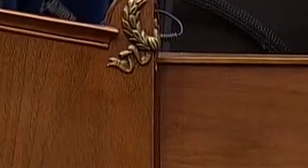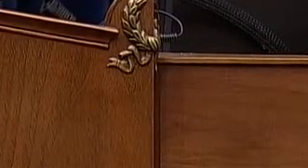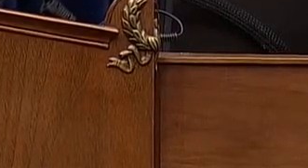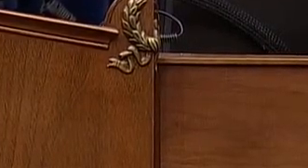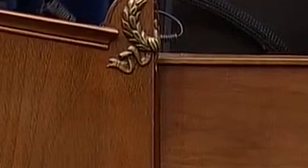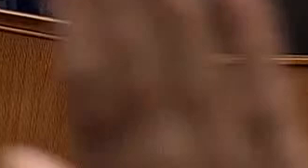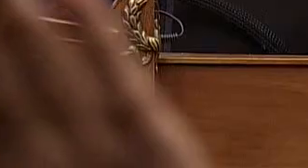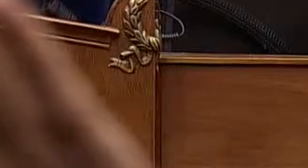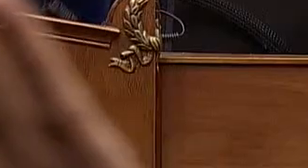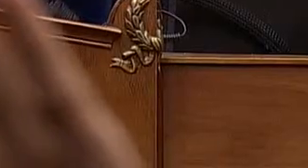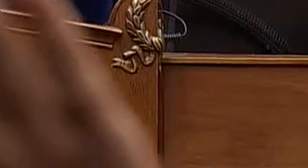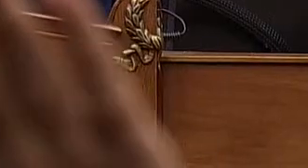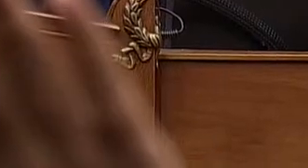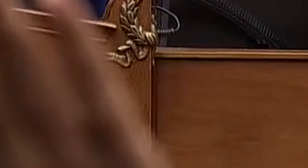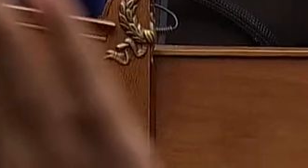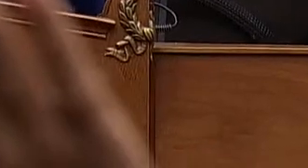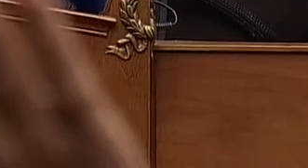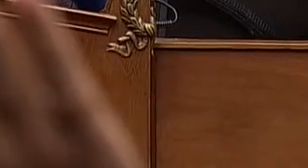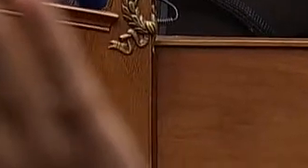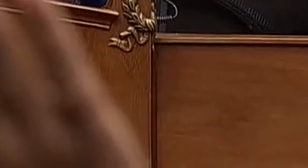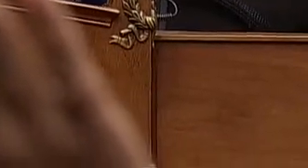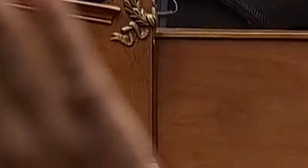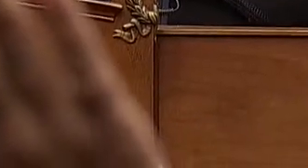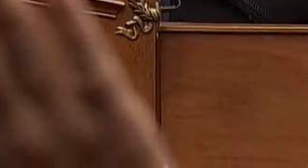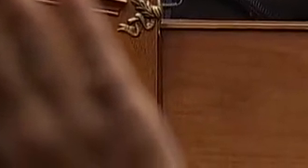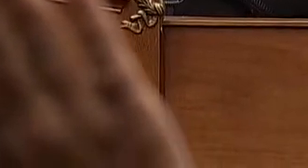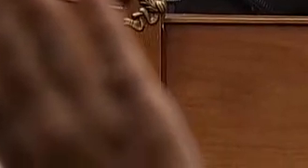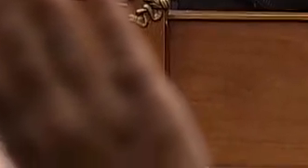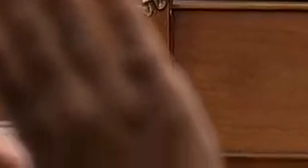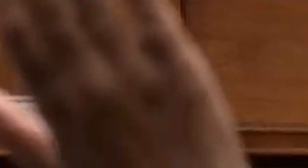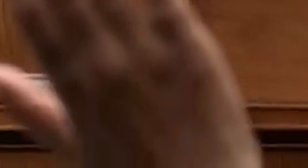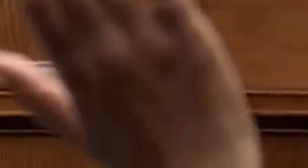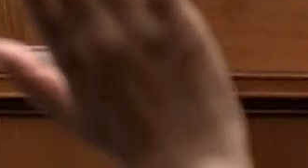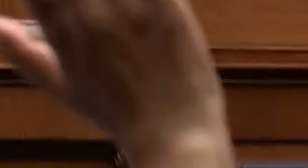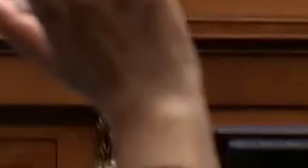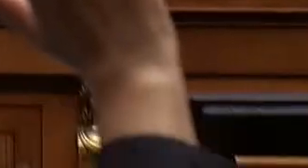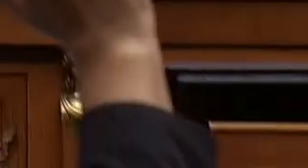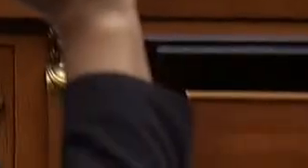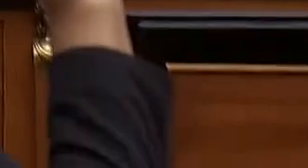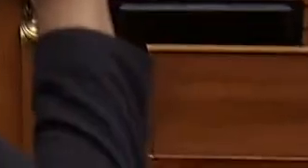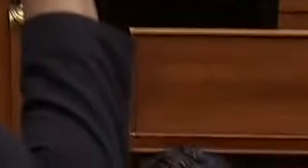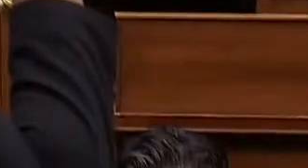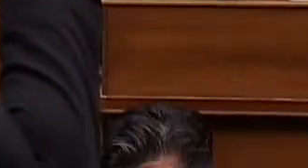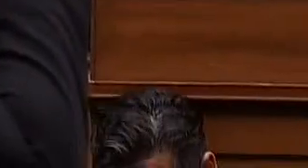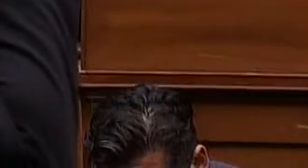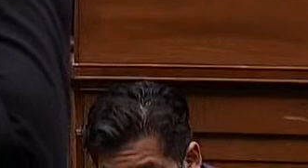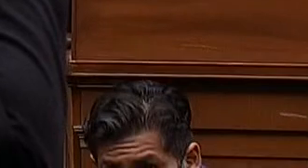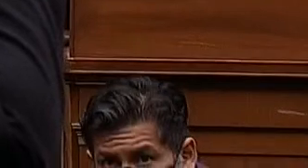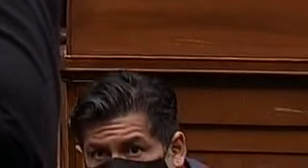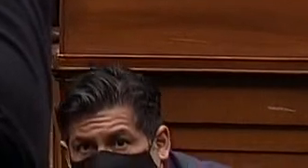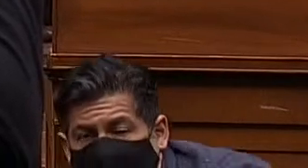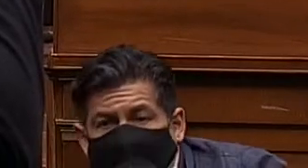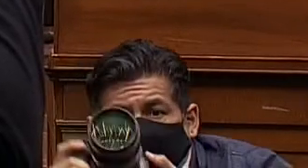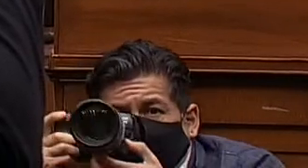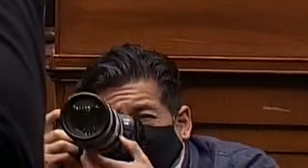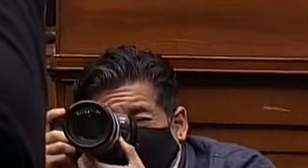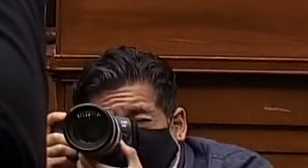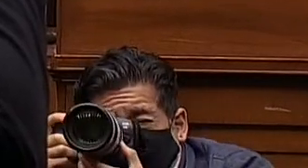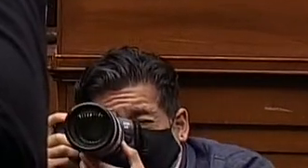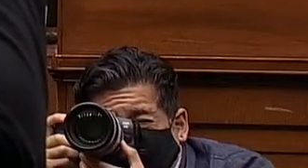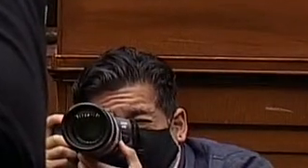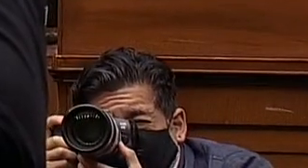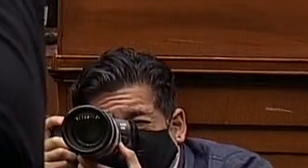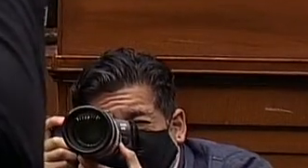or affirm that the testimony you are about to give is the truth, the whole truth, and nothing but the truth, so help you